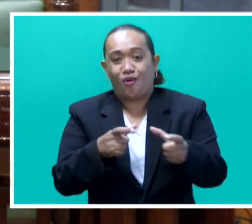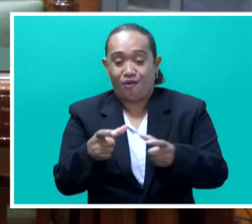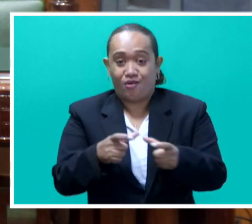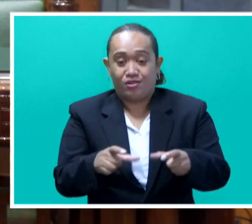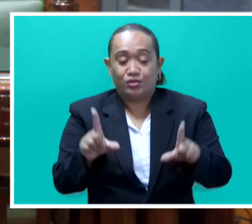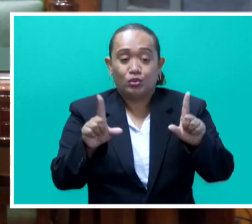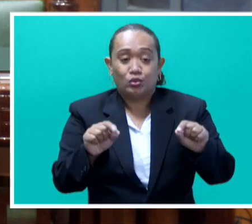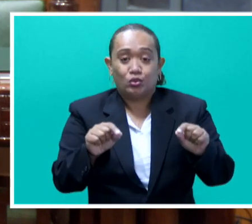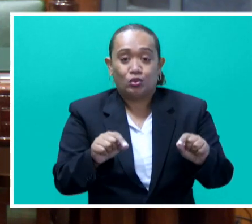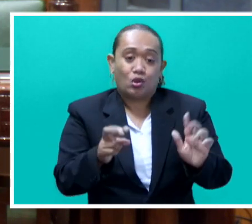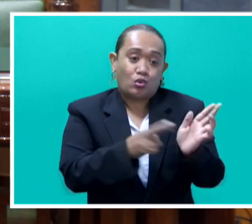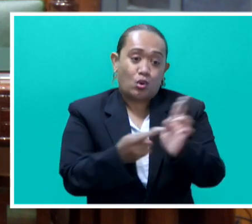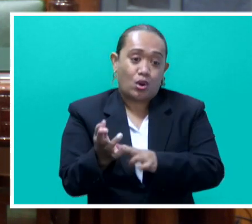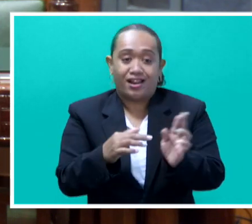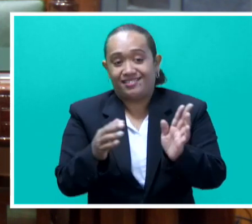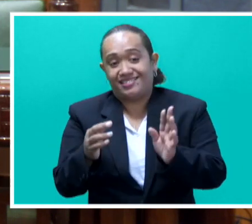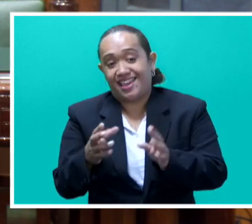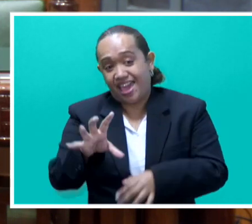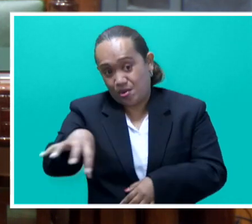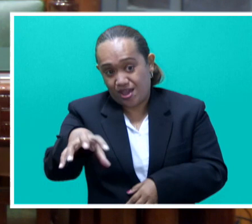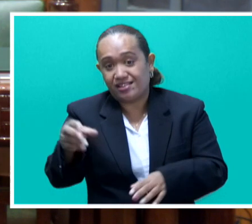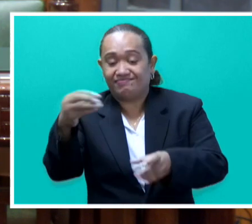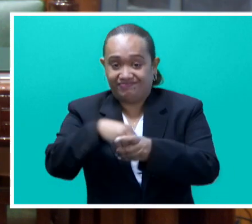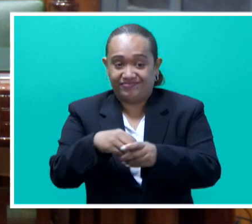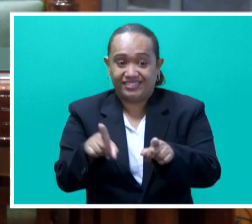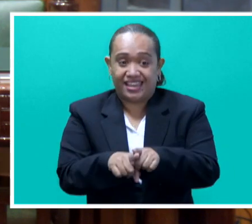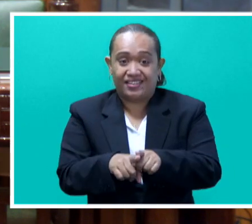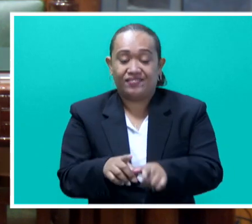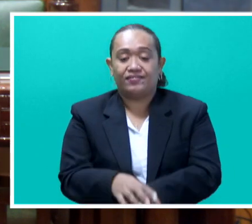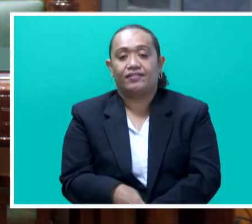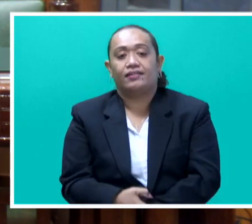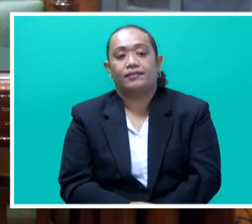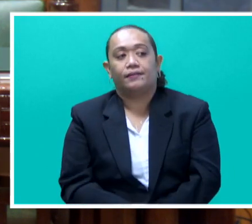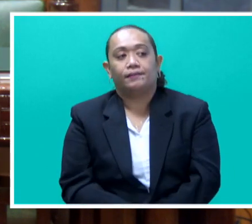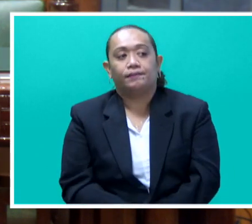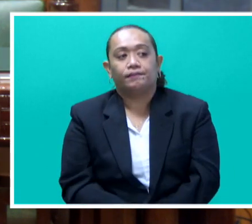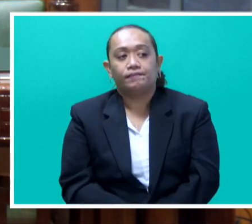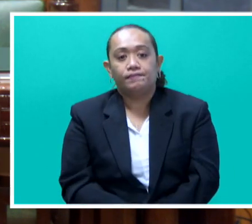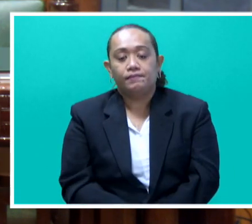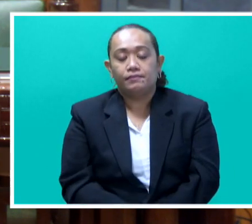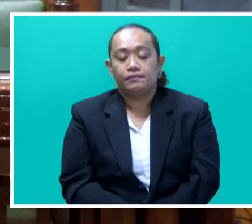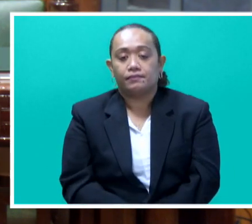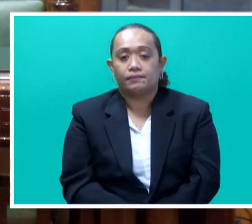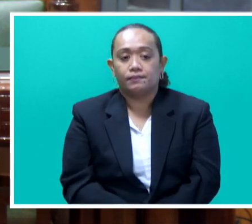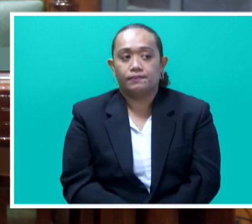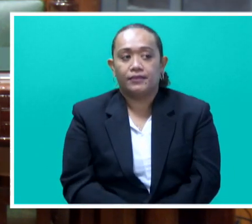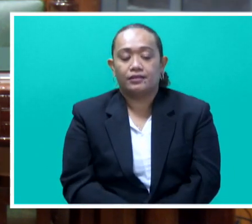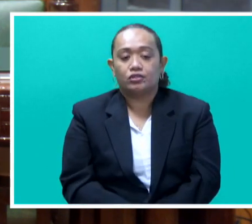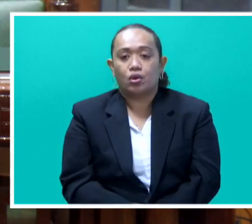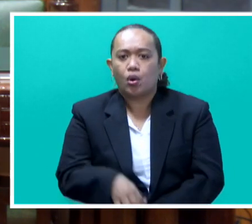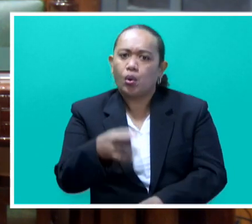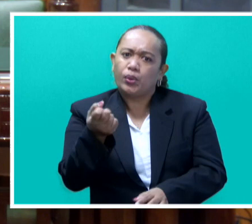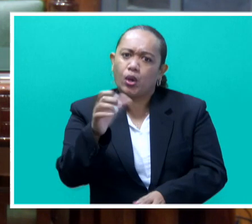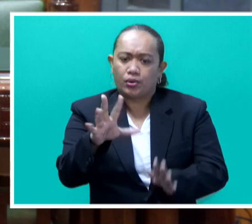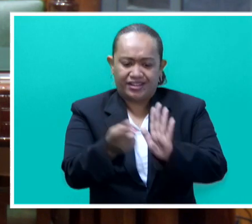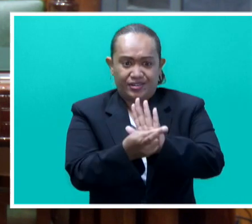areas. Mr. Speaker, sir, following Cabinet approval, the Ministry carried out the review of the town planning laws